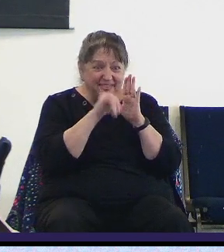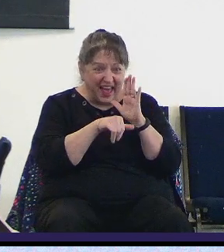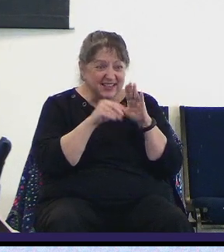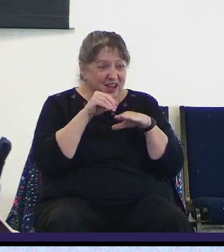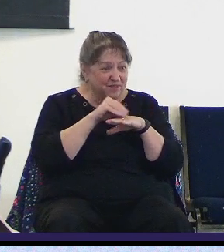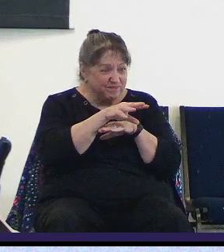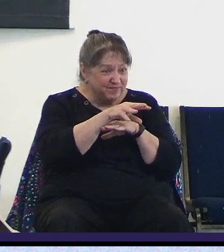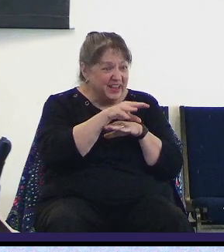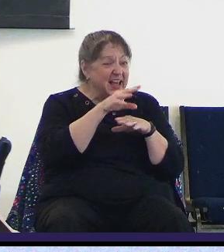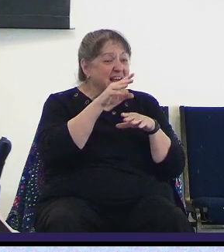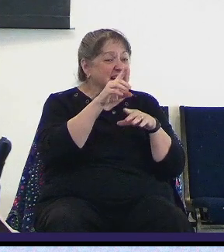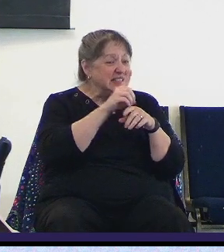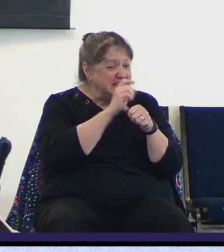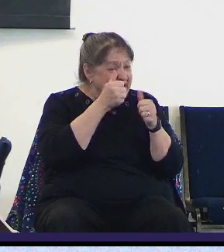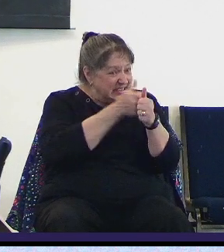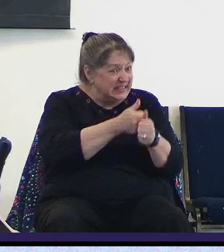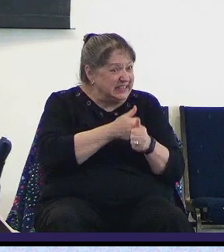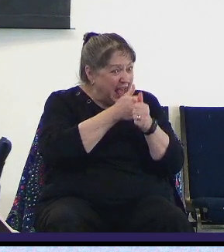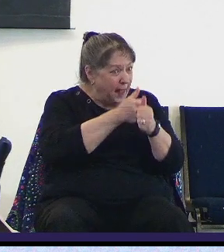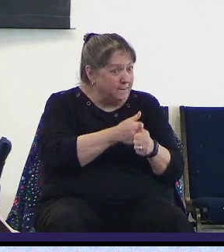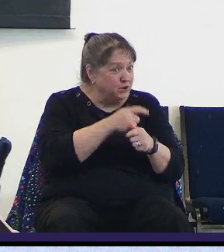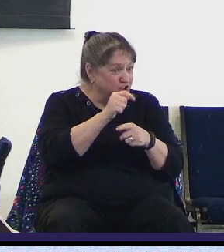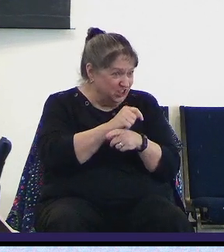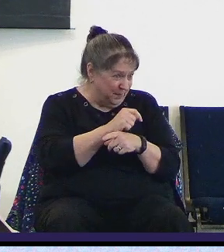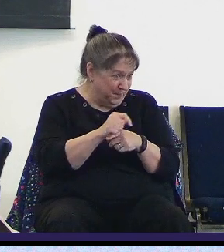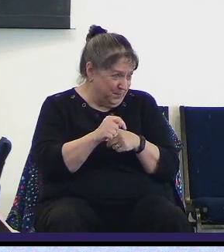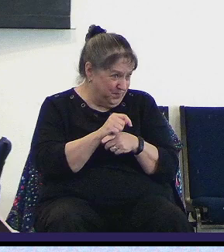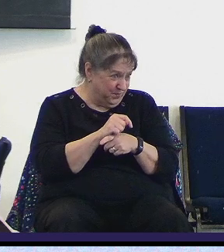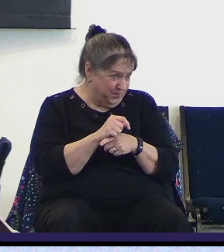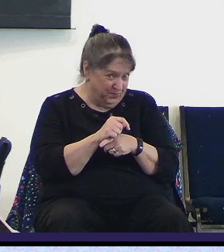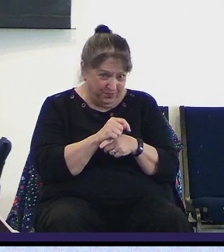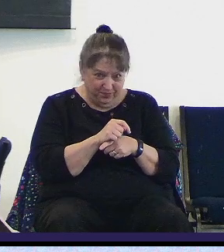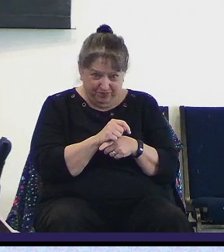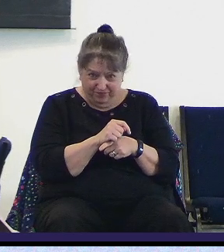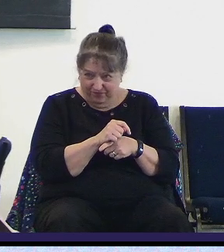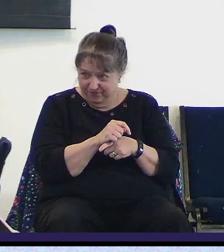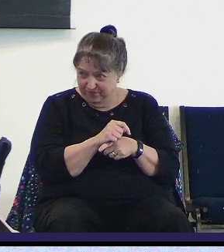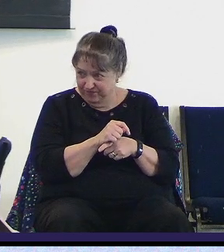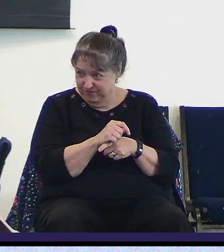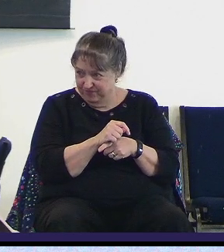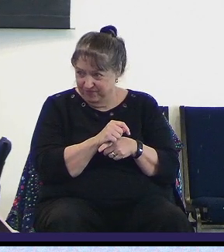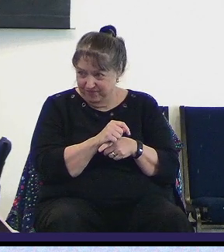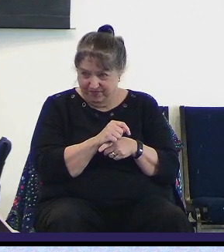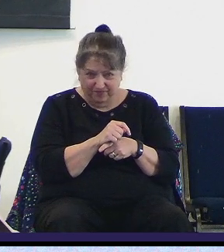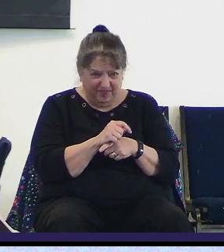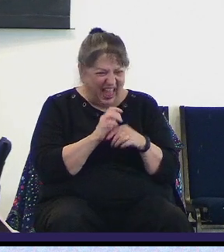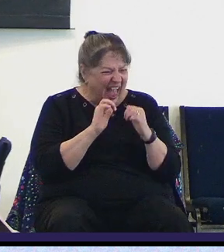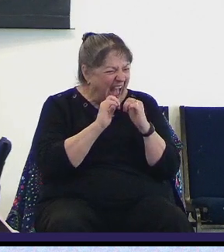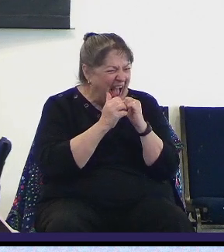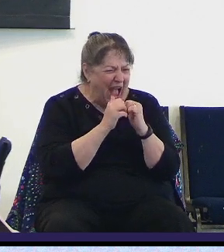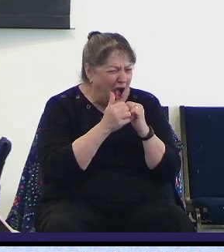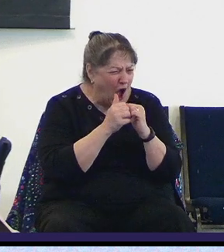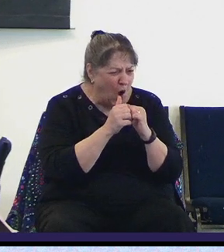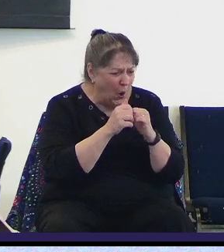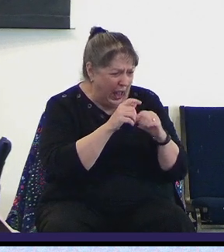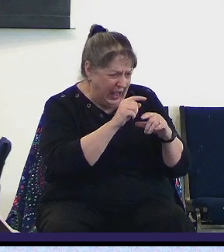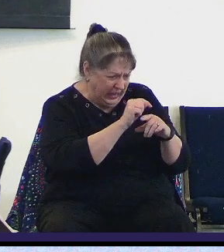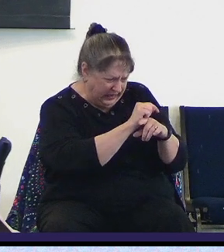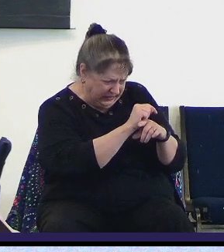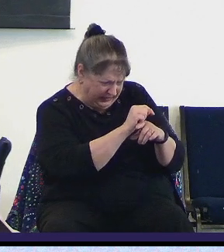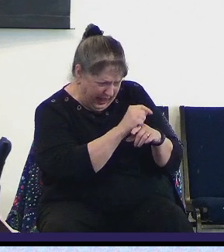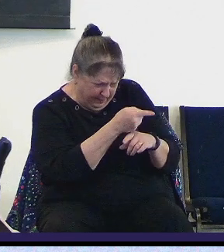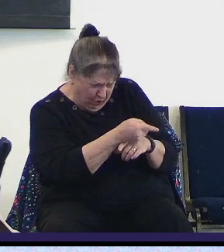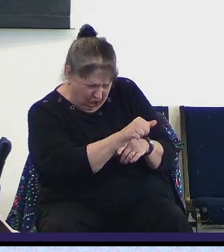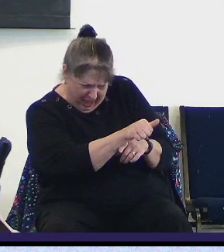There are various forms of discipleship, but it basically begins by taking someone under your wing and helping him